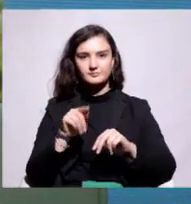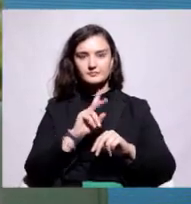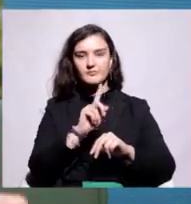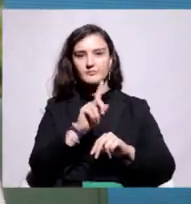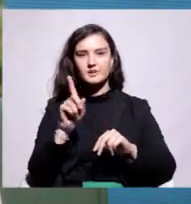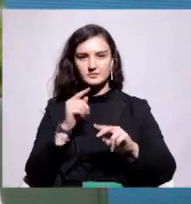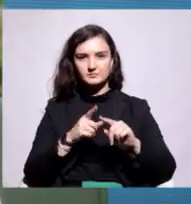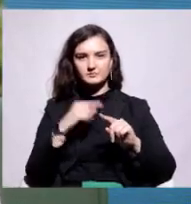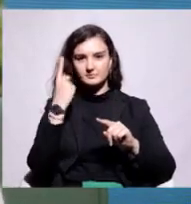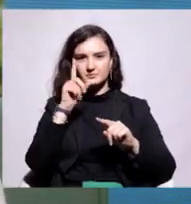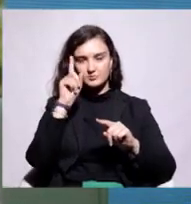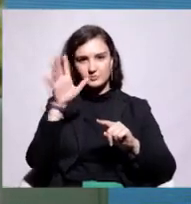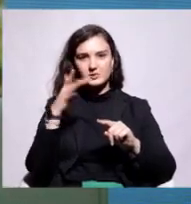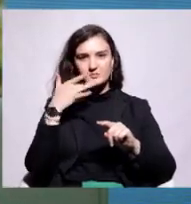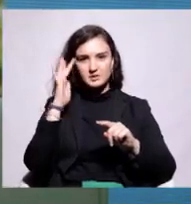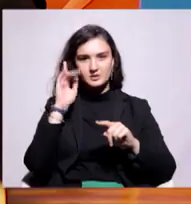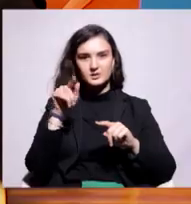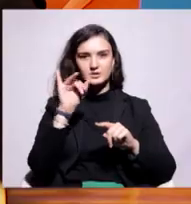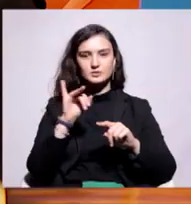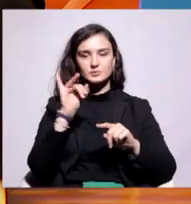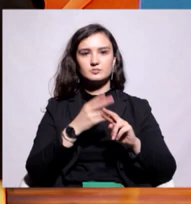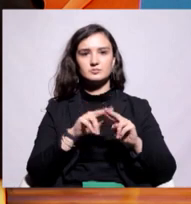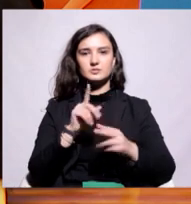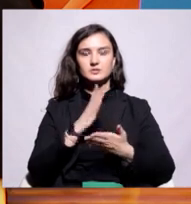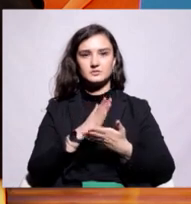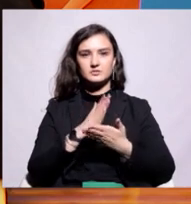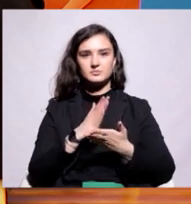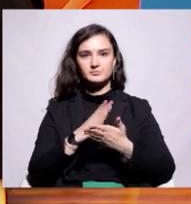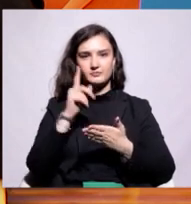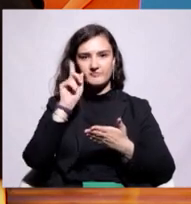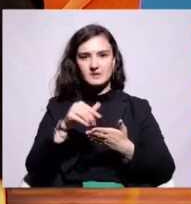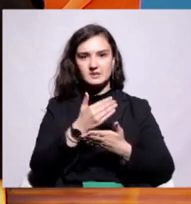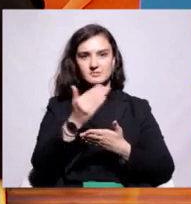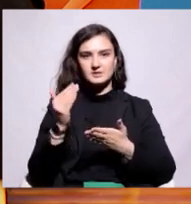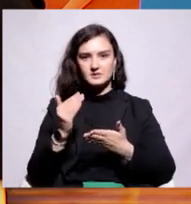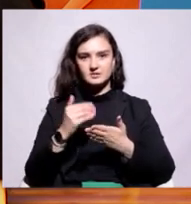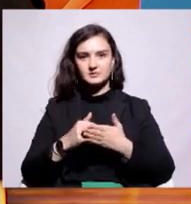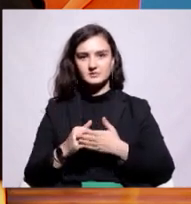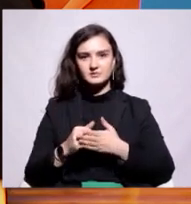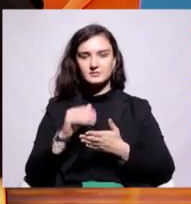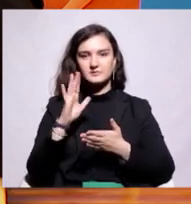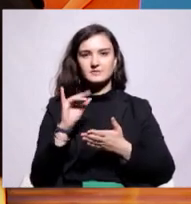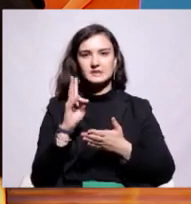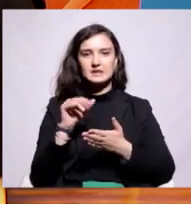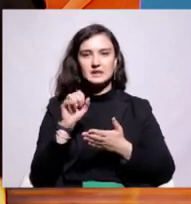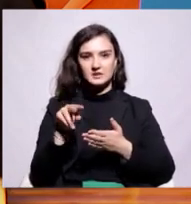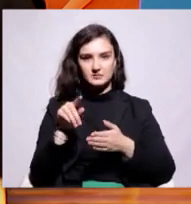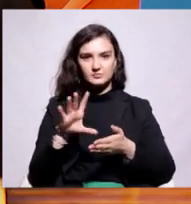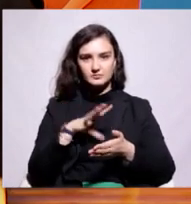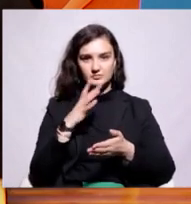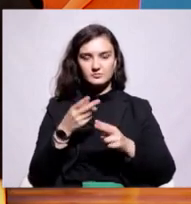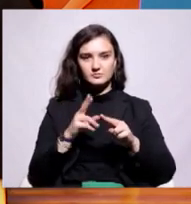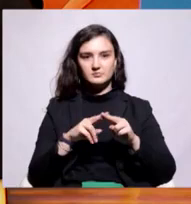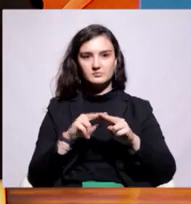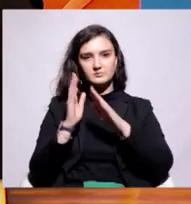which were some of the famous American short stories that we know from him. Rip Van Winkle is one of them. The Legend